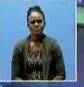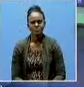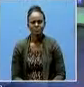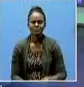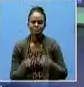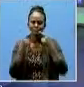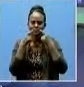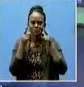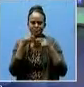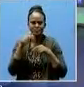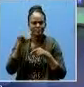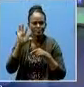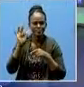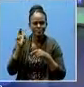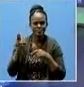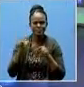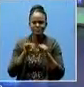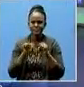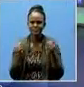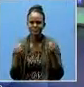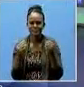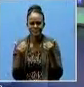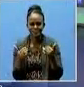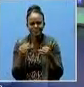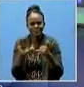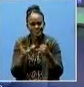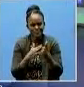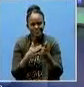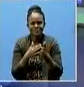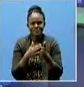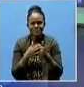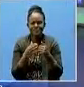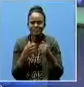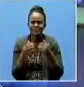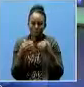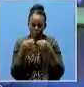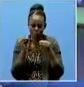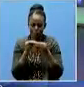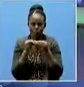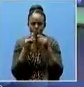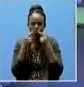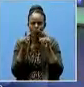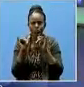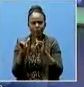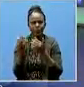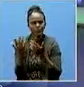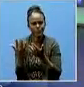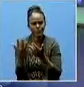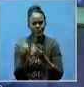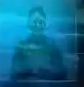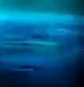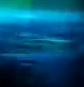You're watching the main news at 19. We take our first commercial break, but do stay tuned as we have more news still to come.